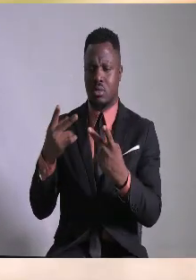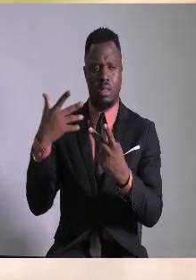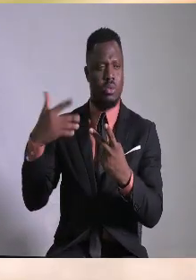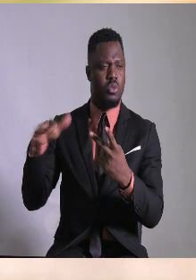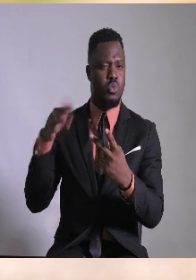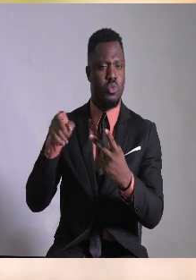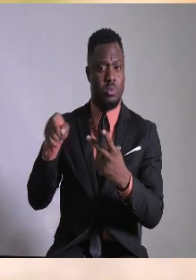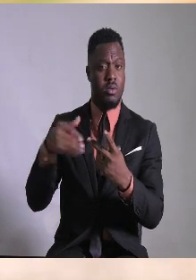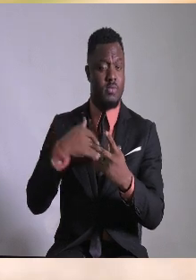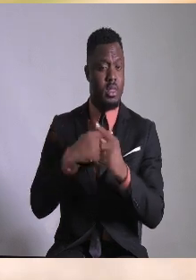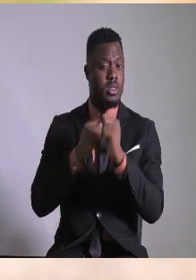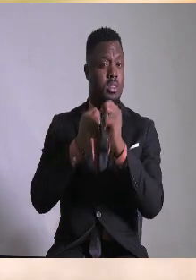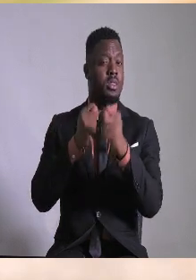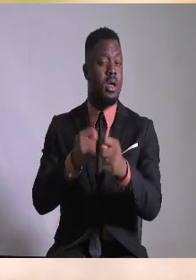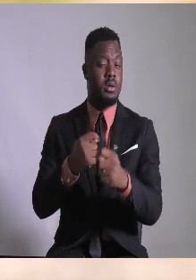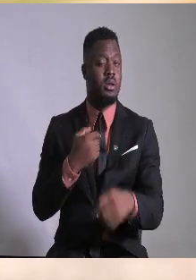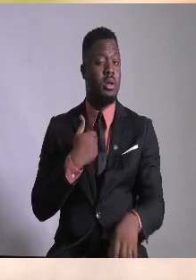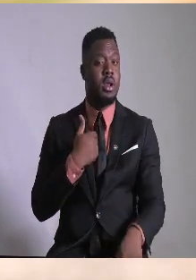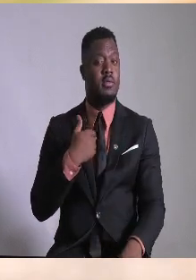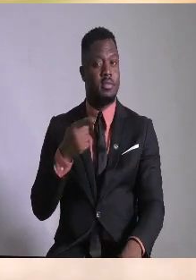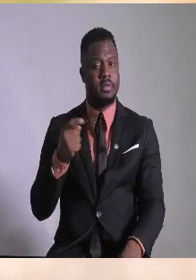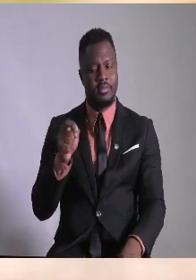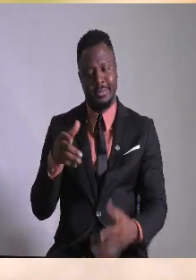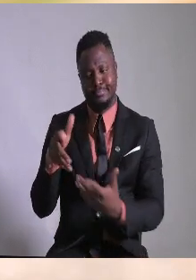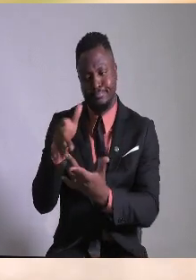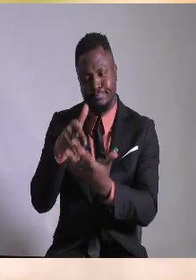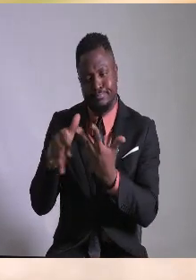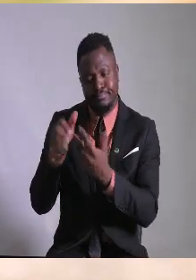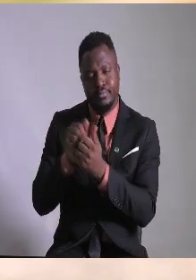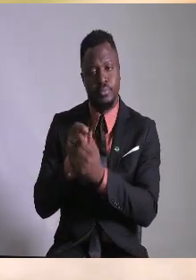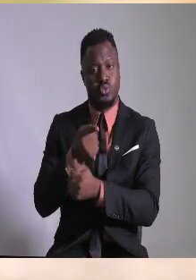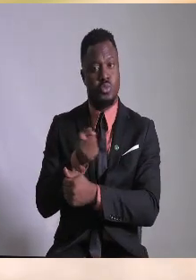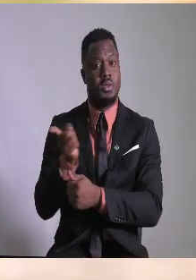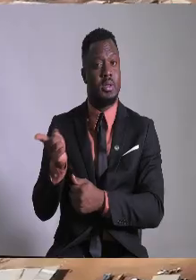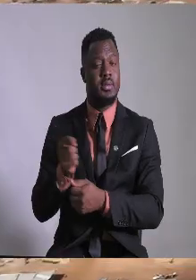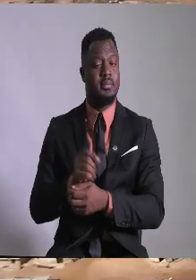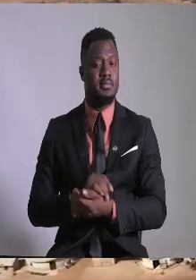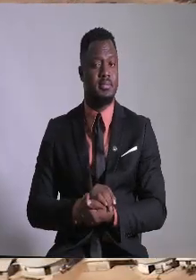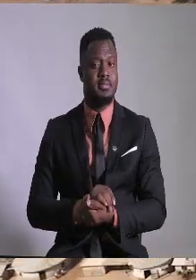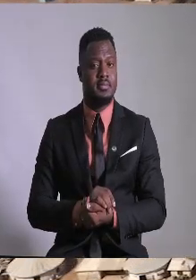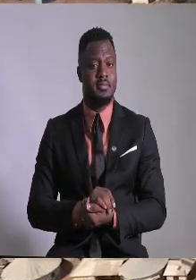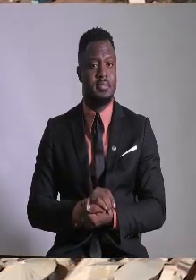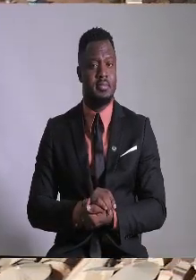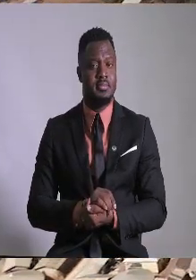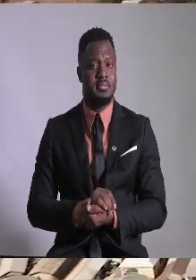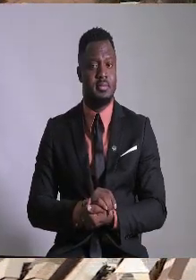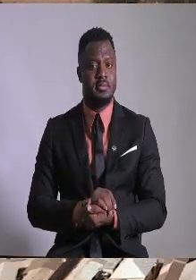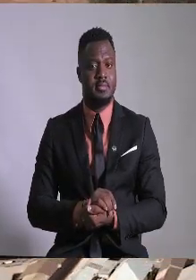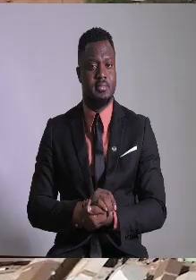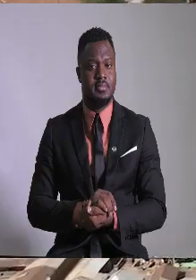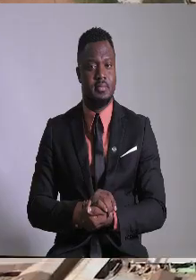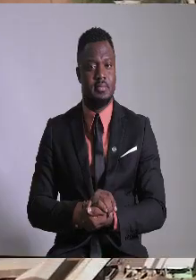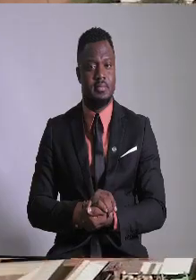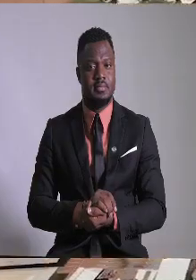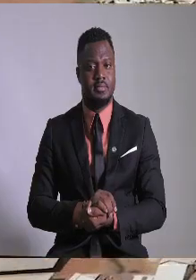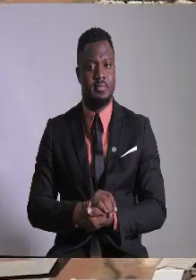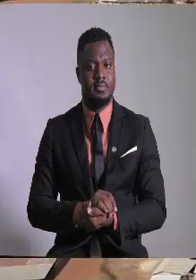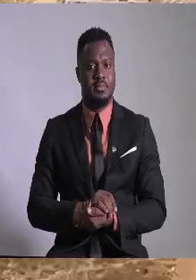see and realize that no, at least we have to associate with these people.